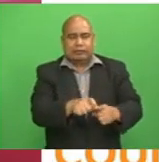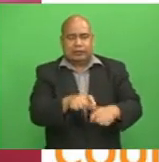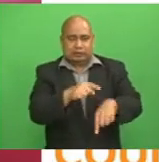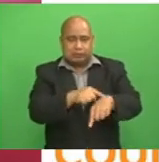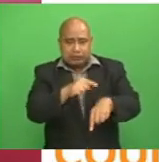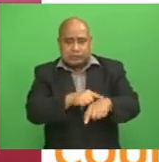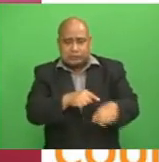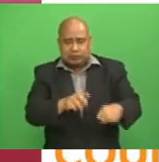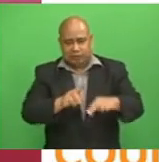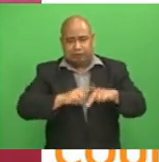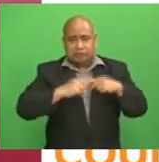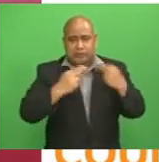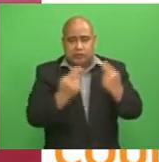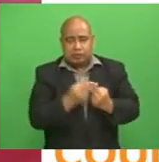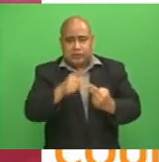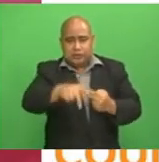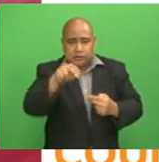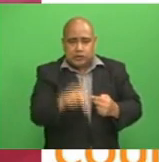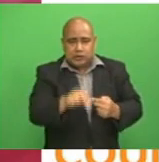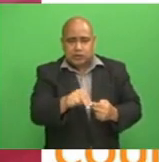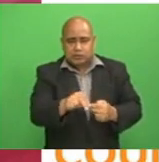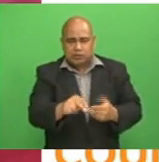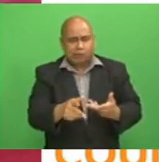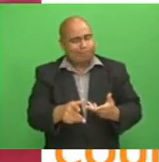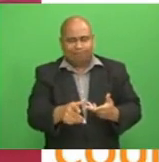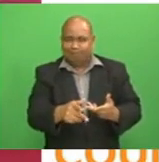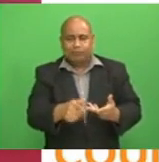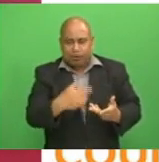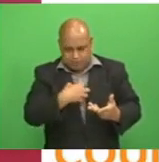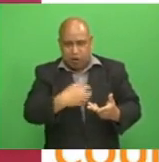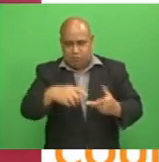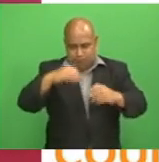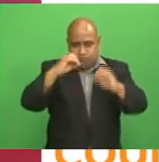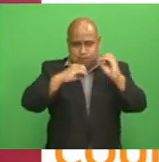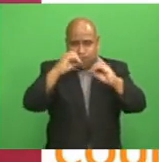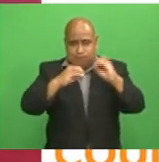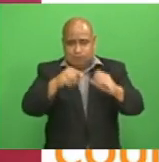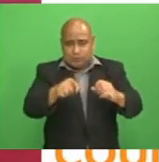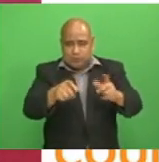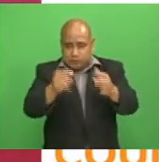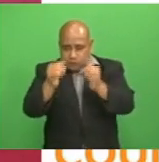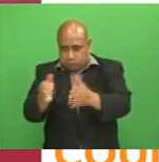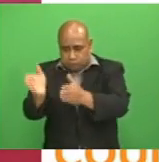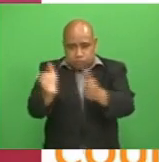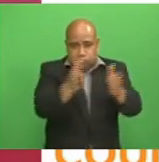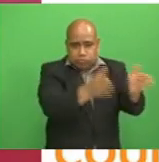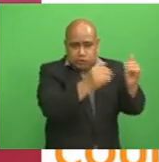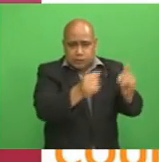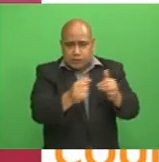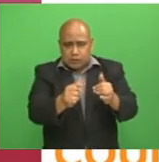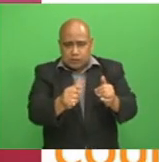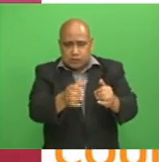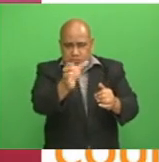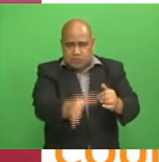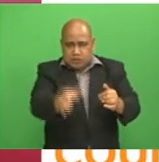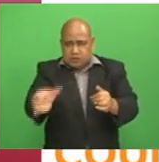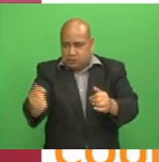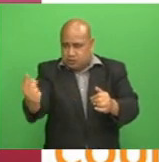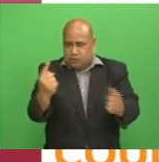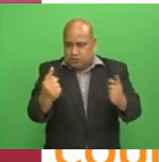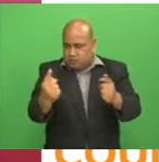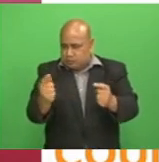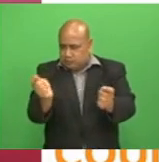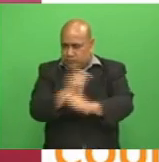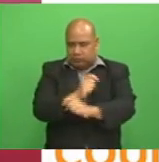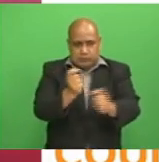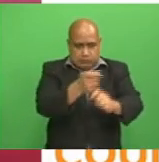be more observant of these individuals. So if there is a drastic change in behavior,